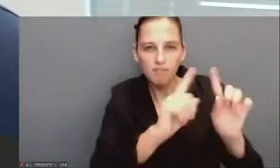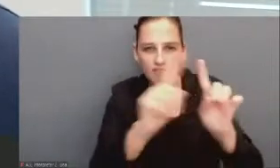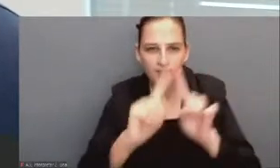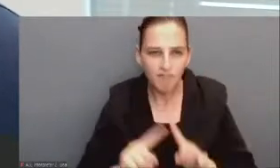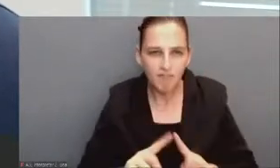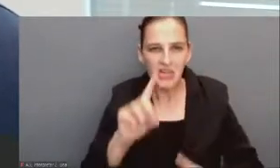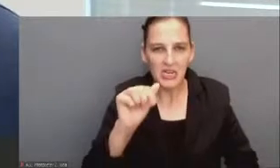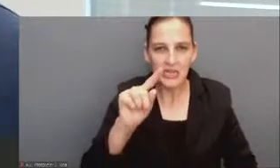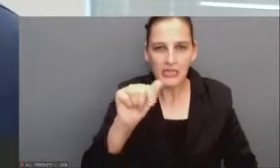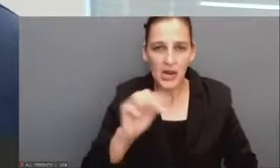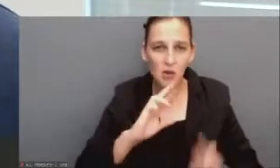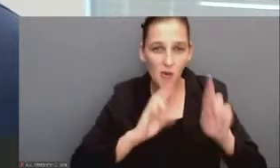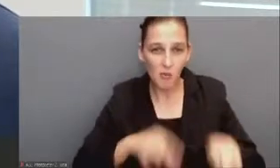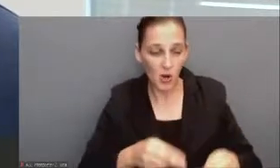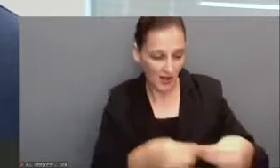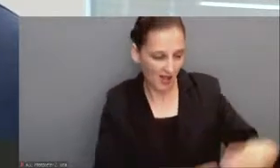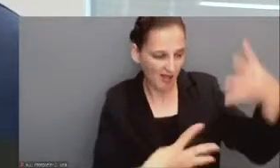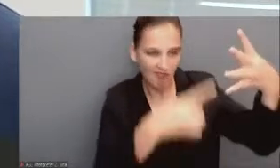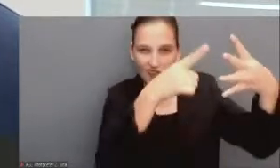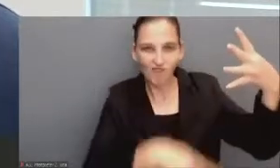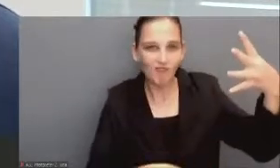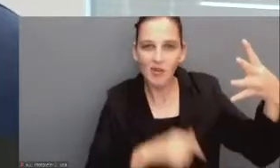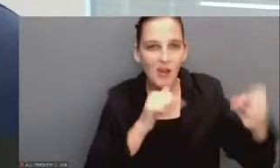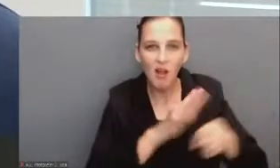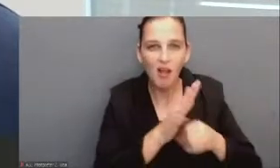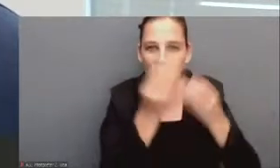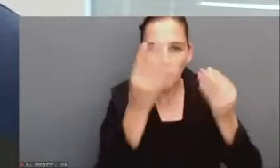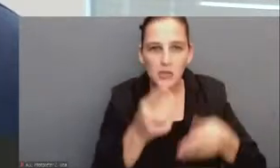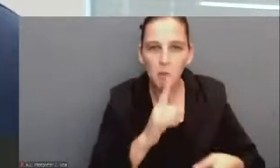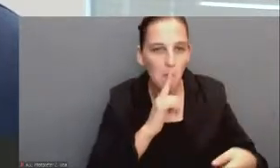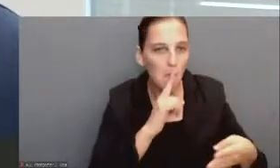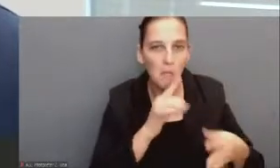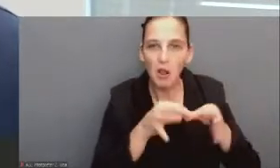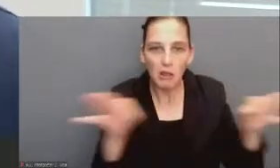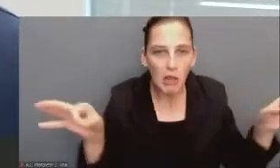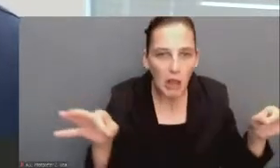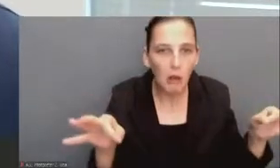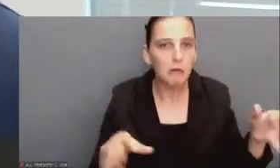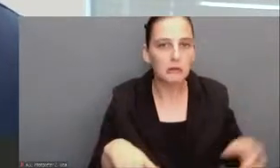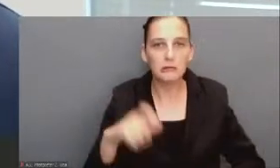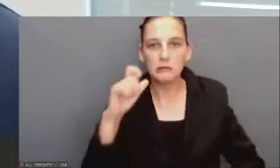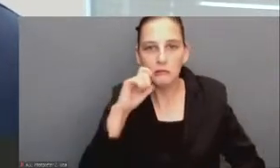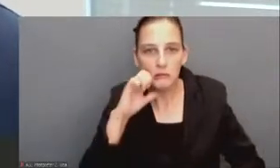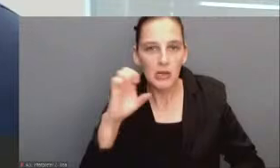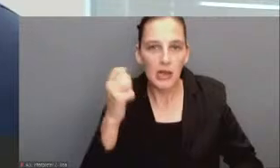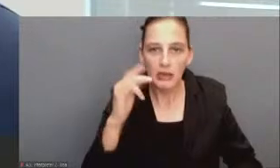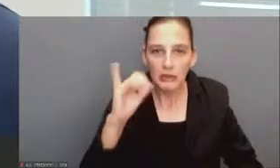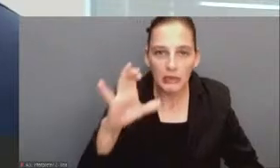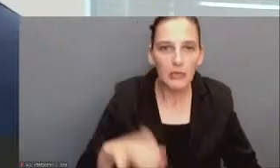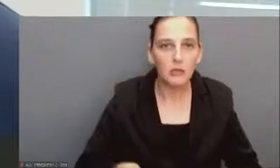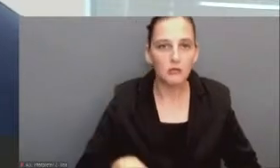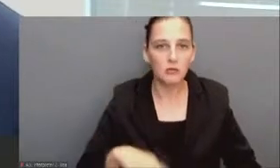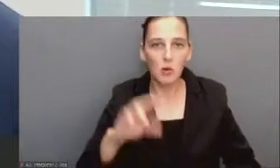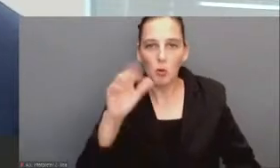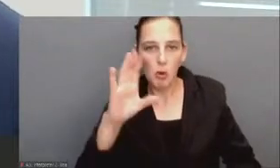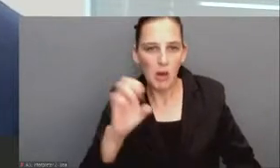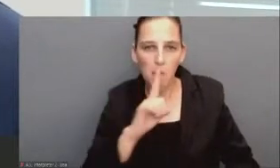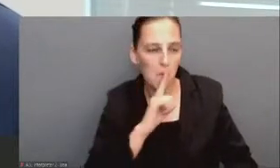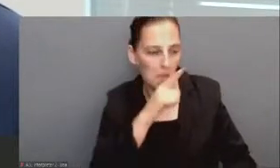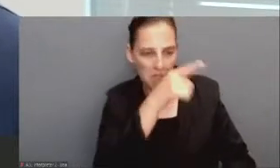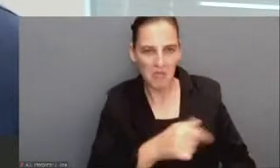which simply lack race, ethnicity, language, and other really important data for us to craft a